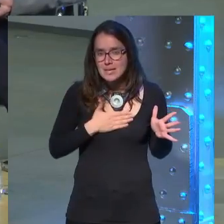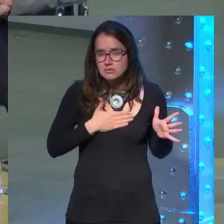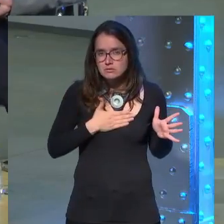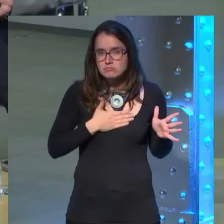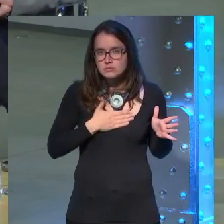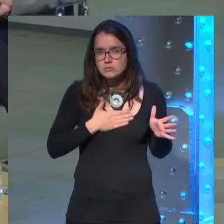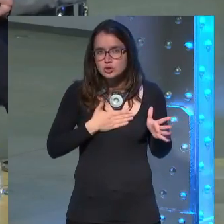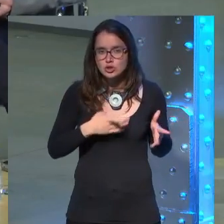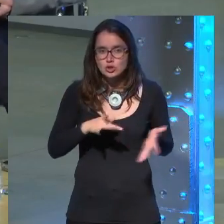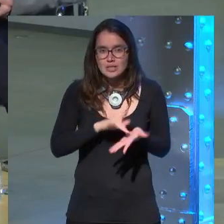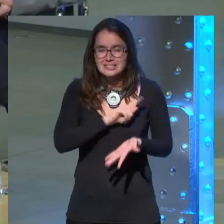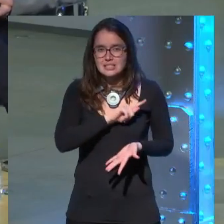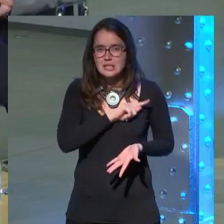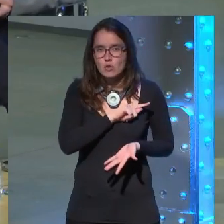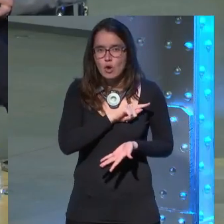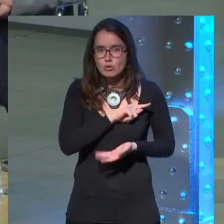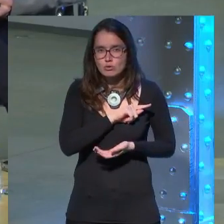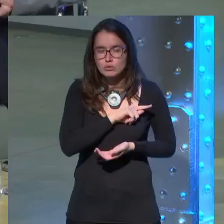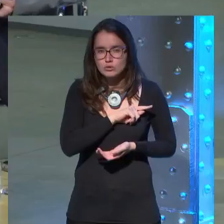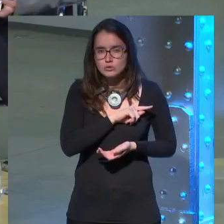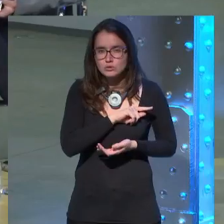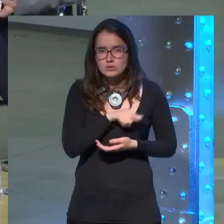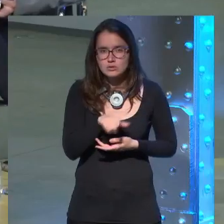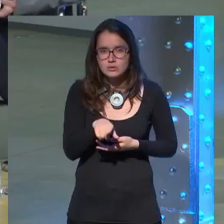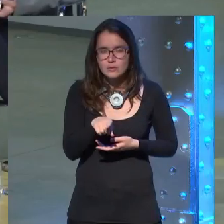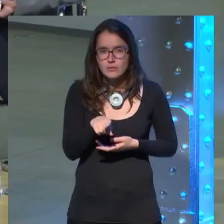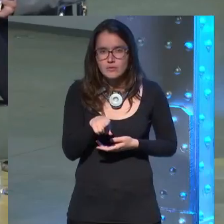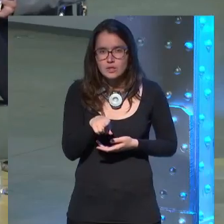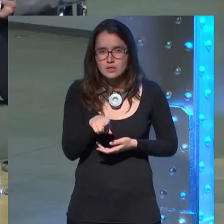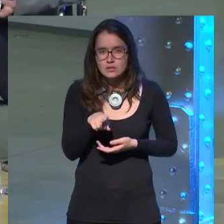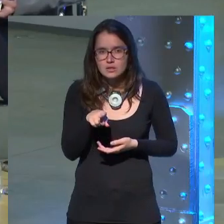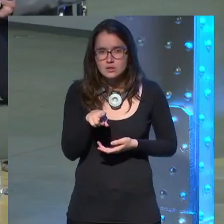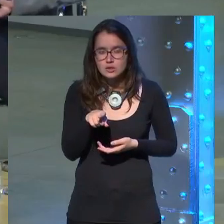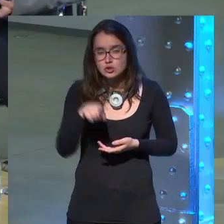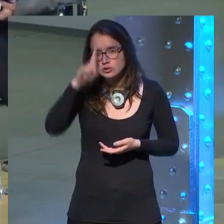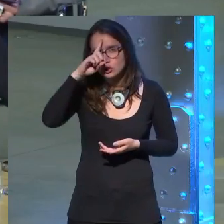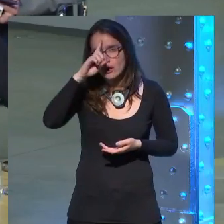But in my case, I have the feeling that